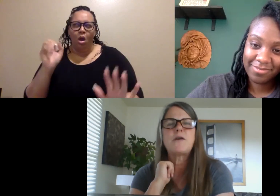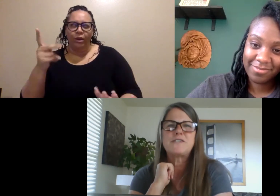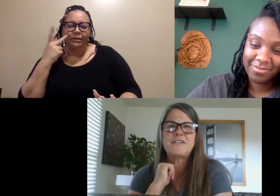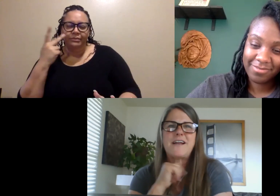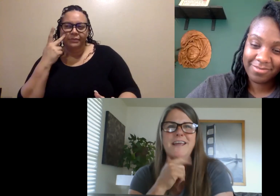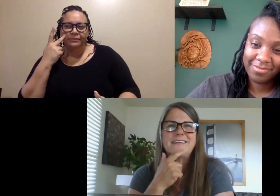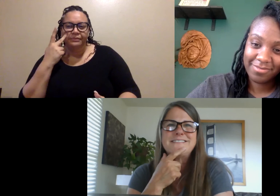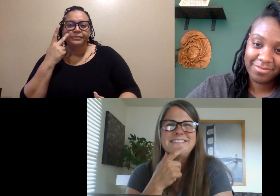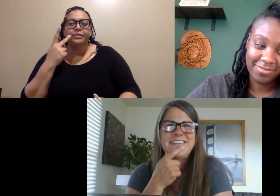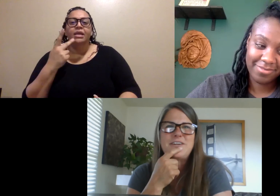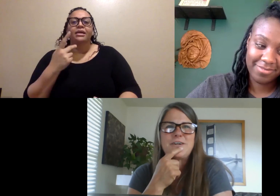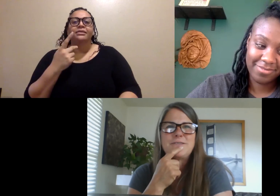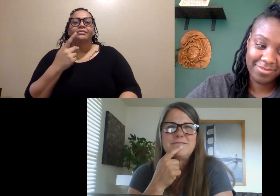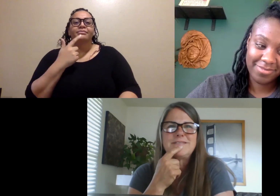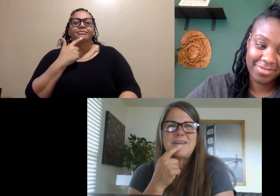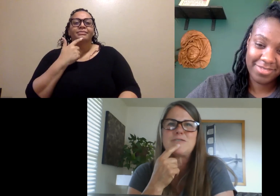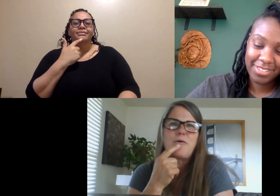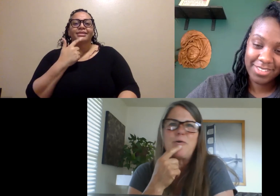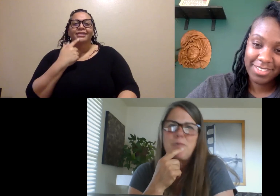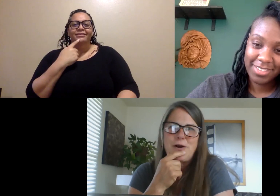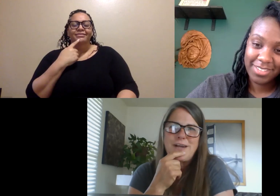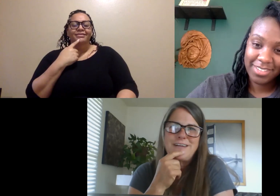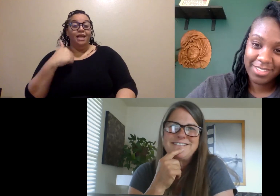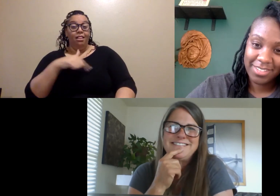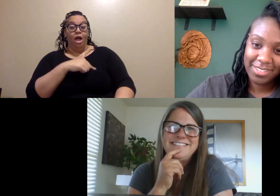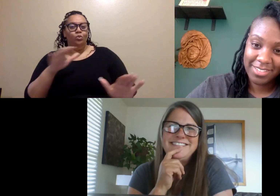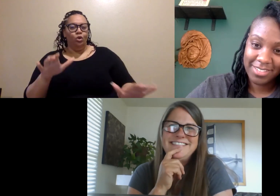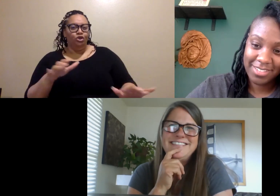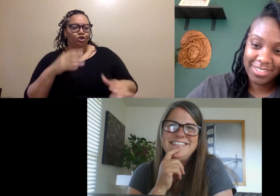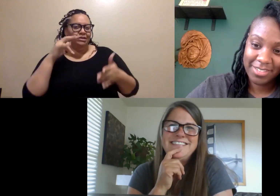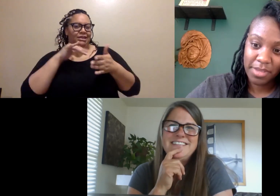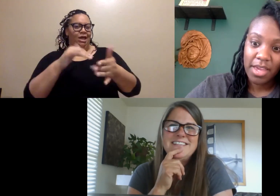Tell us what you're studying in your doctoral work.